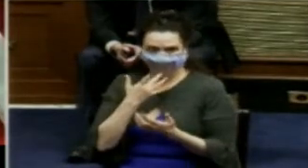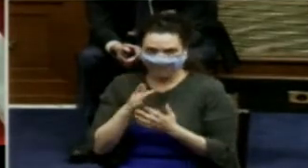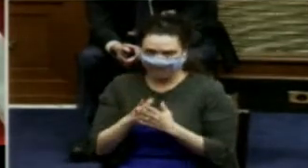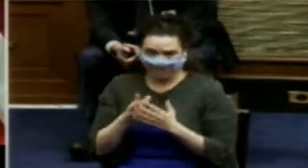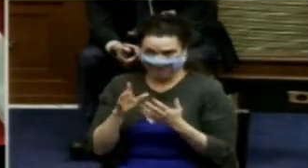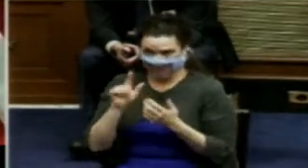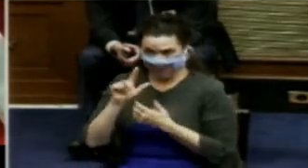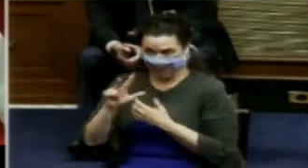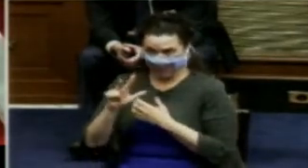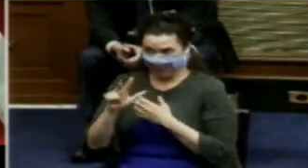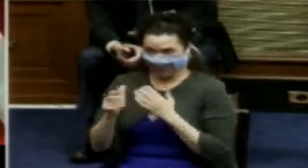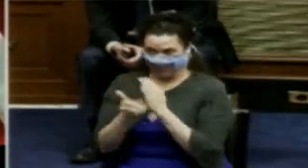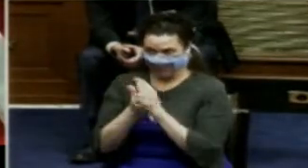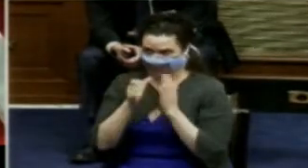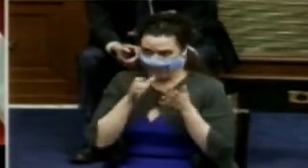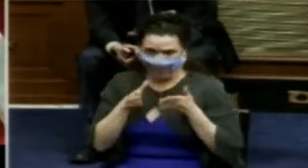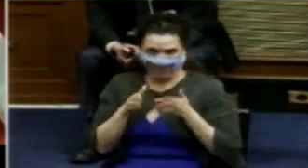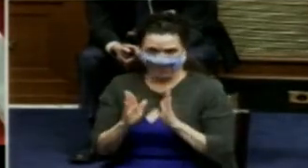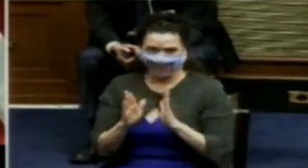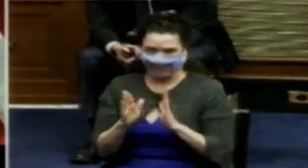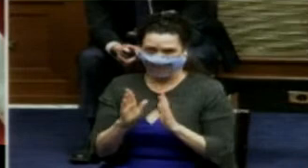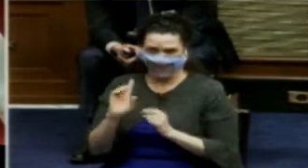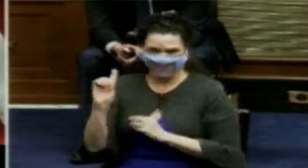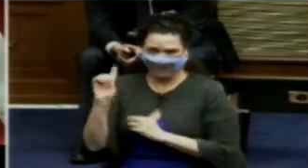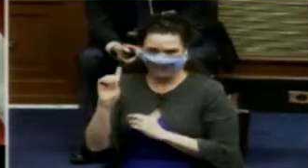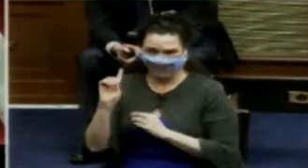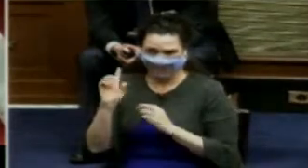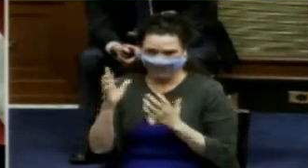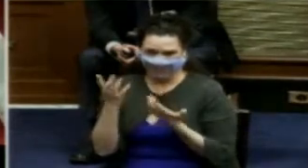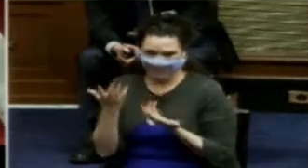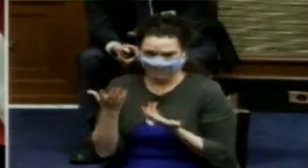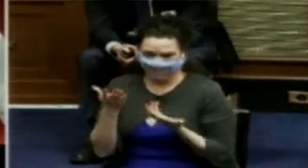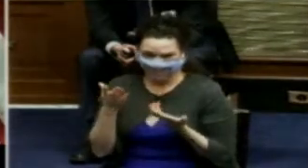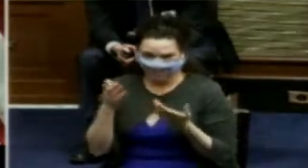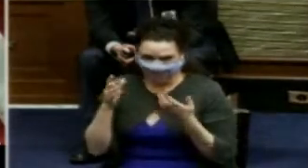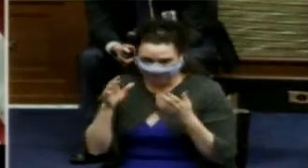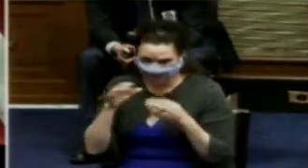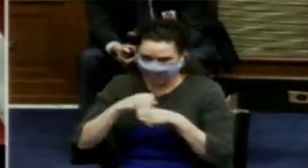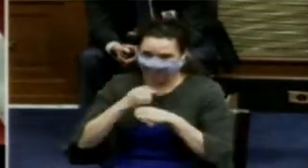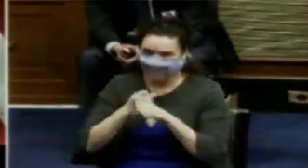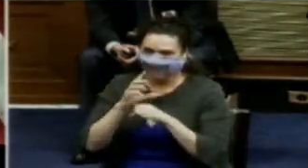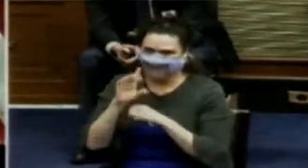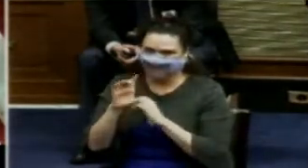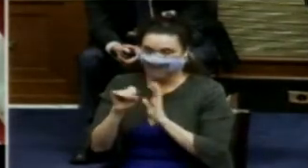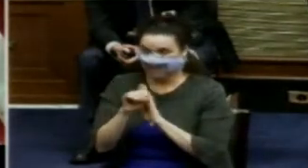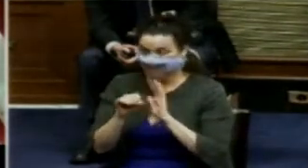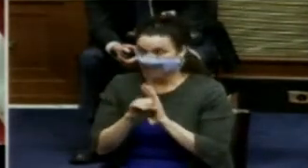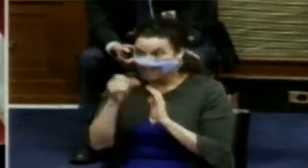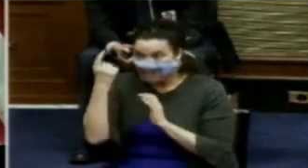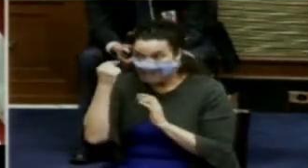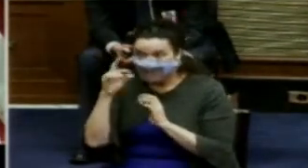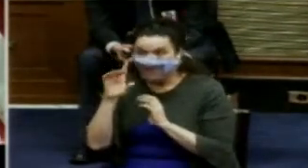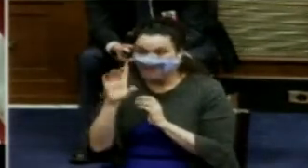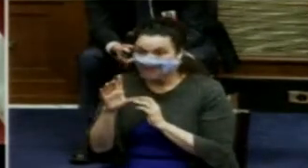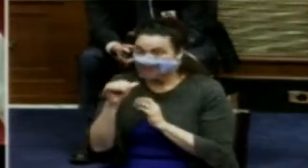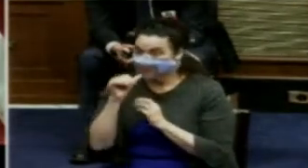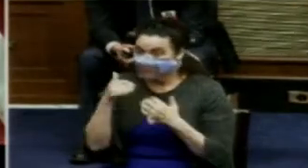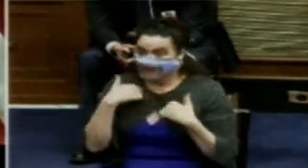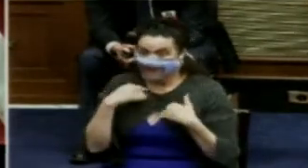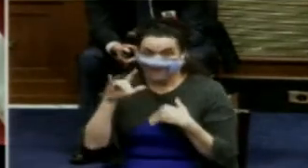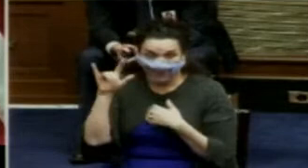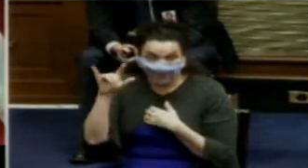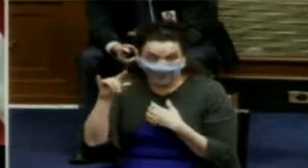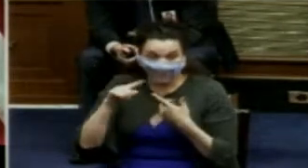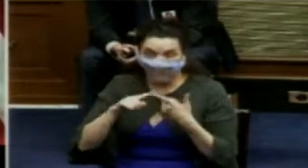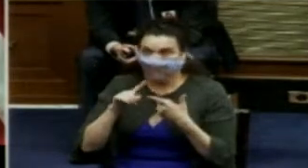about D.C. would not have an airport, which most states have, if not all. The